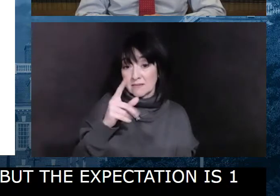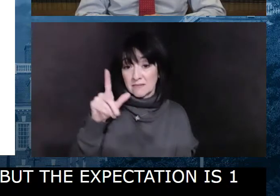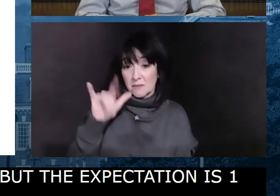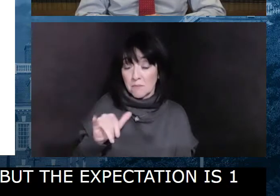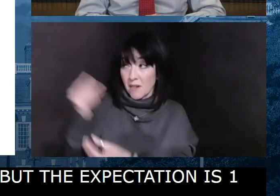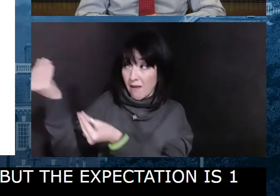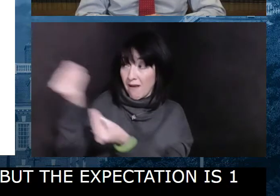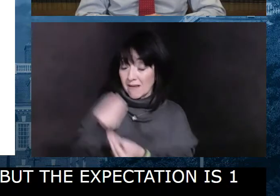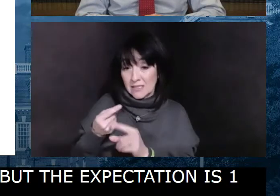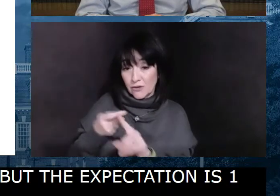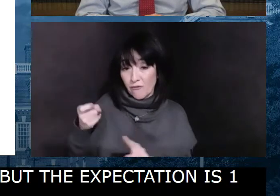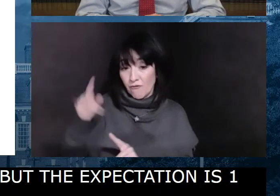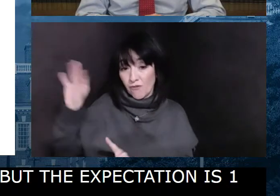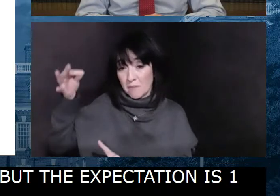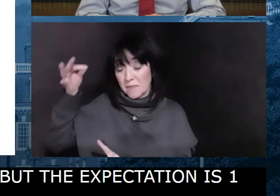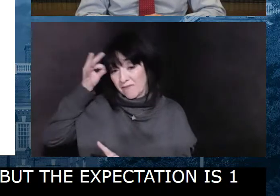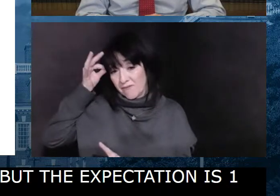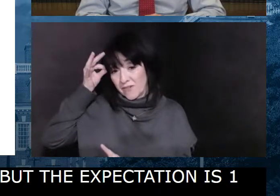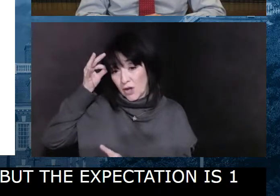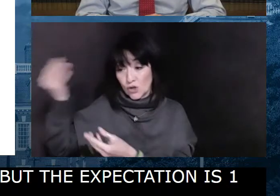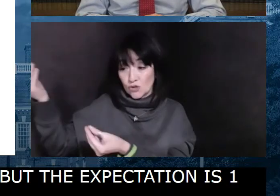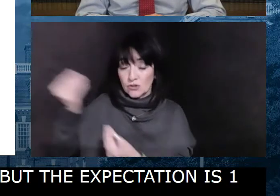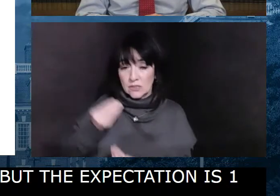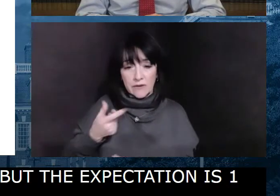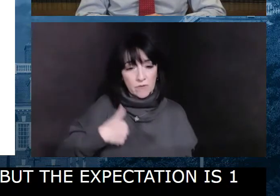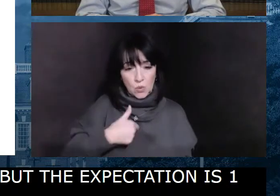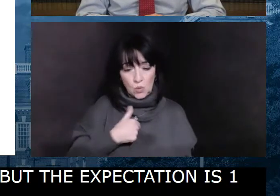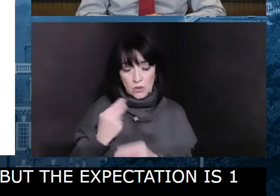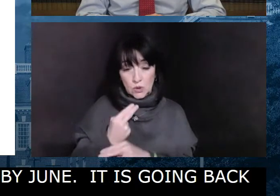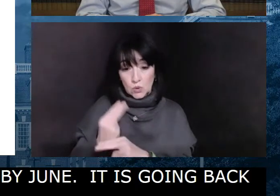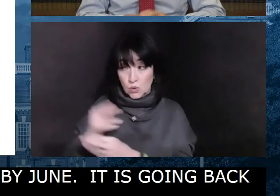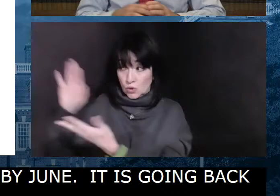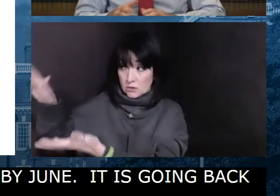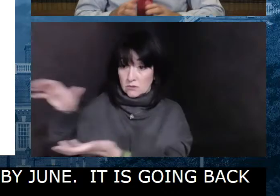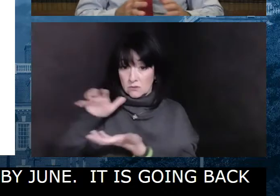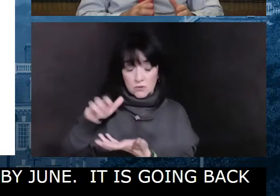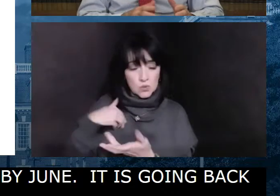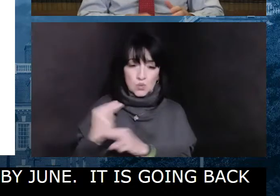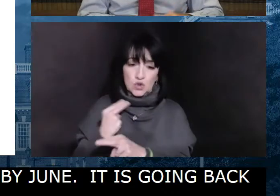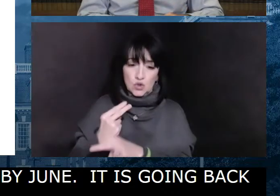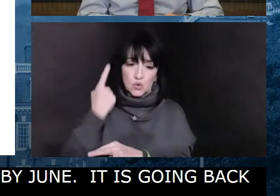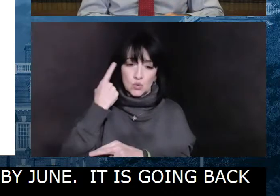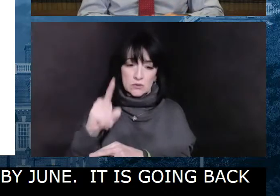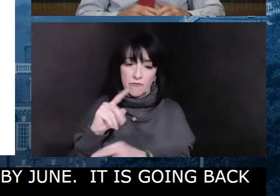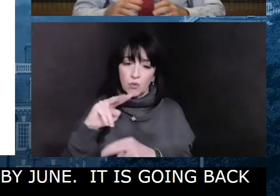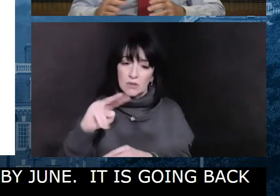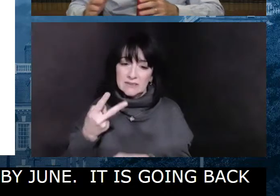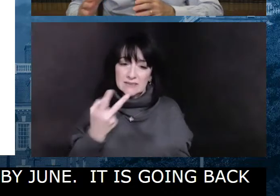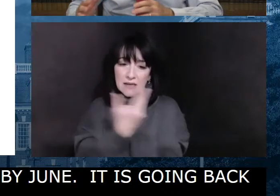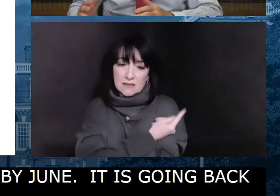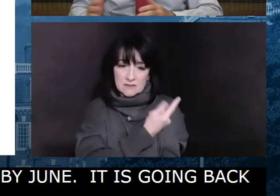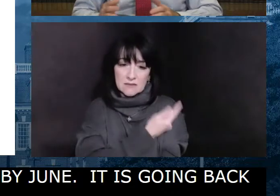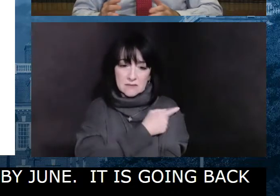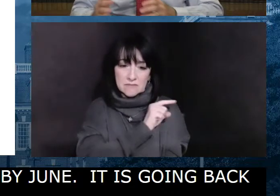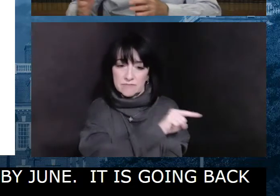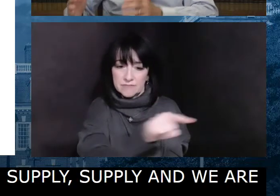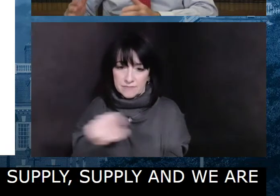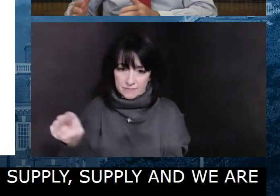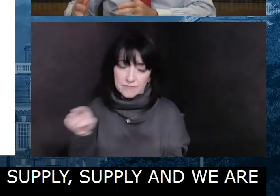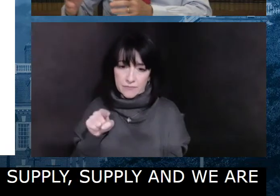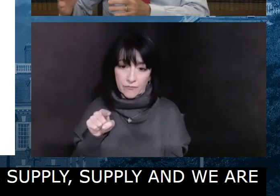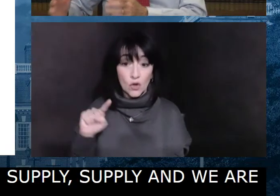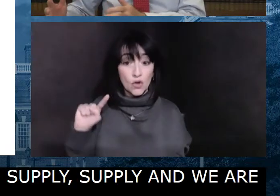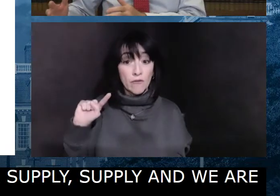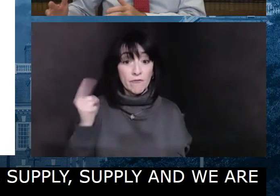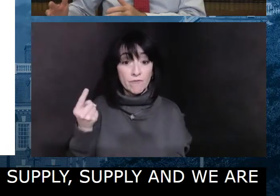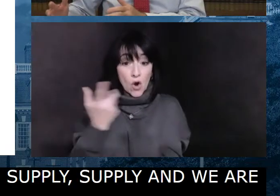that we're using more of the allocation this week for second doses than we are for first doses. And so we're not able to get to